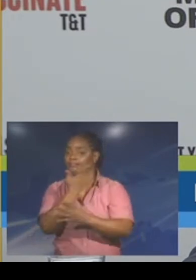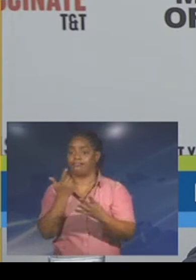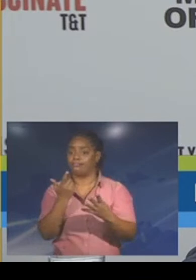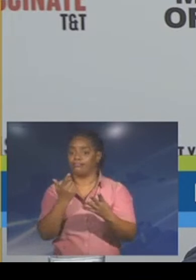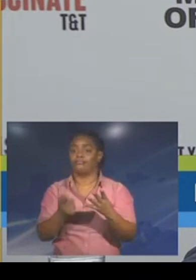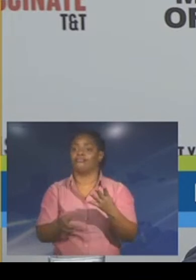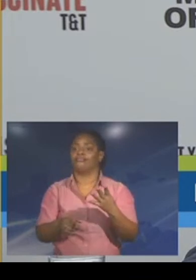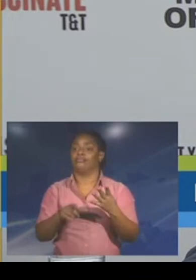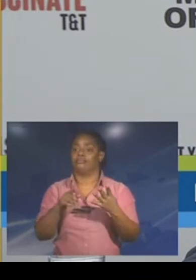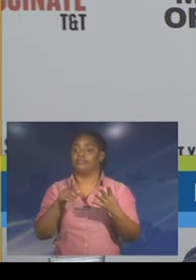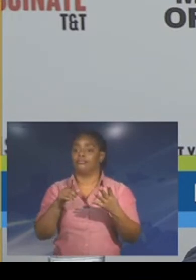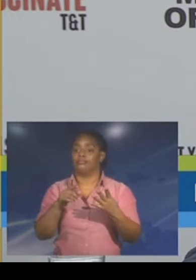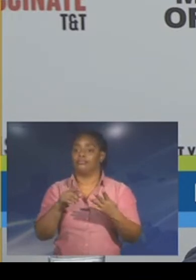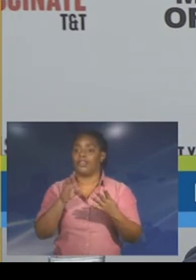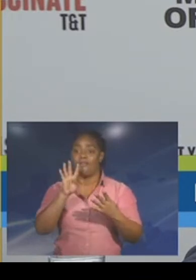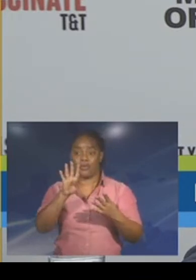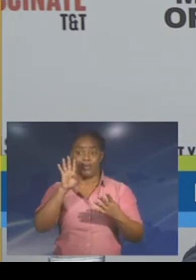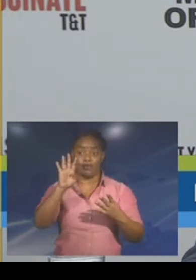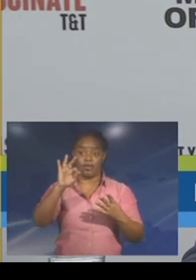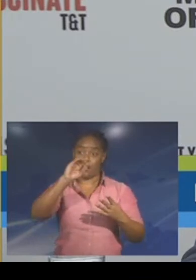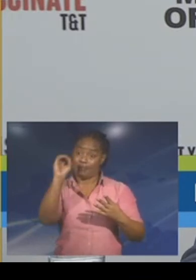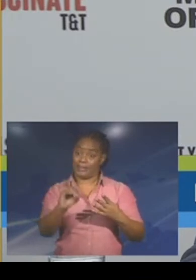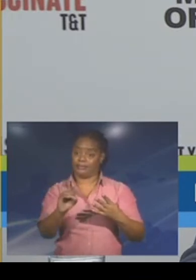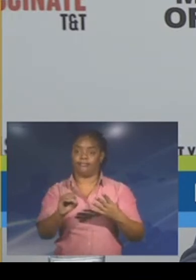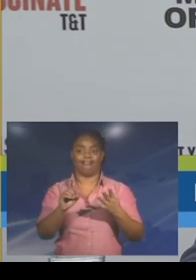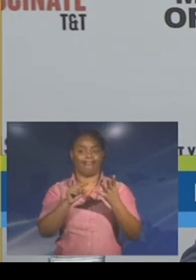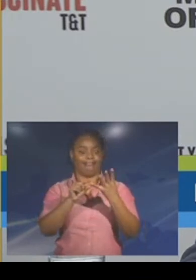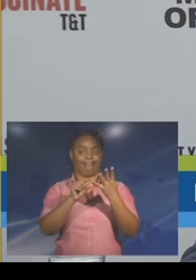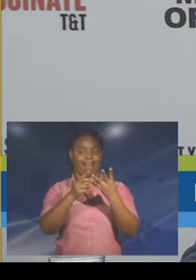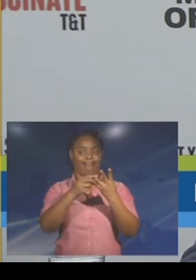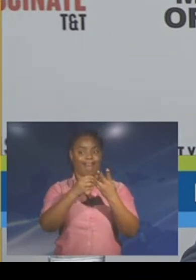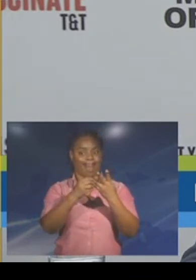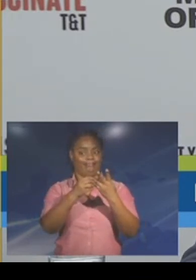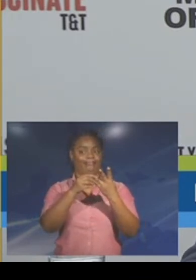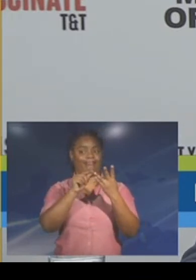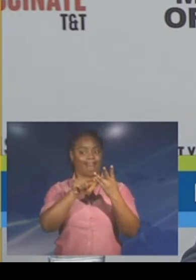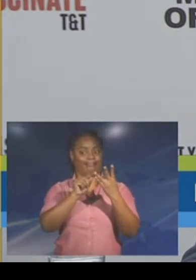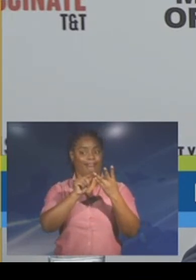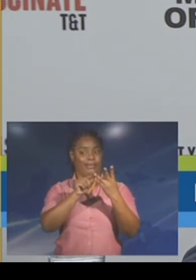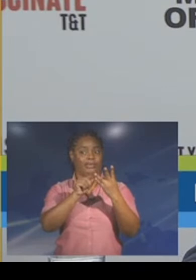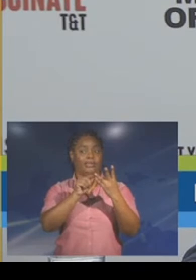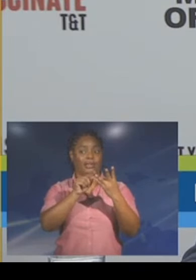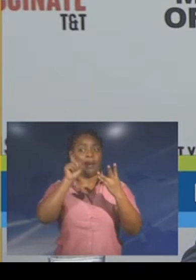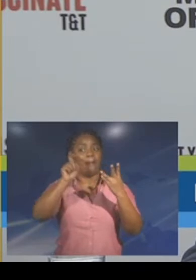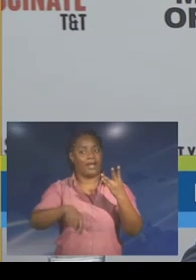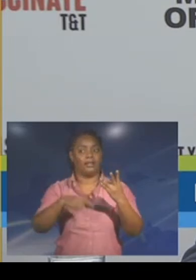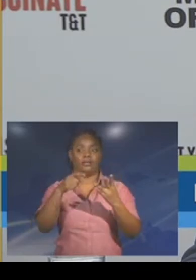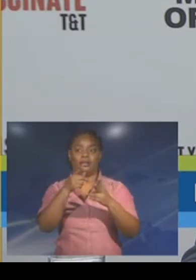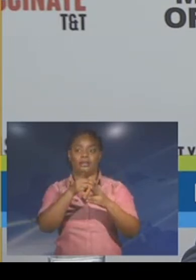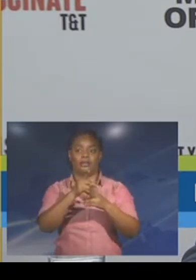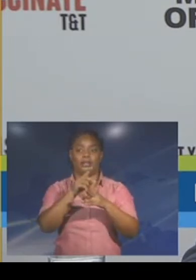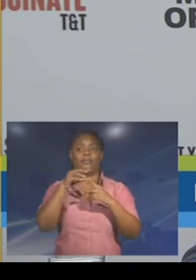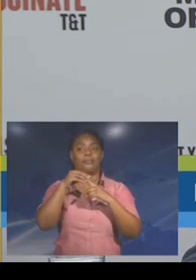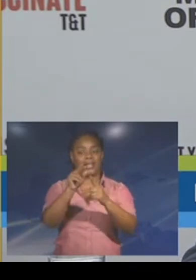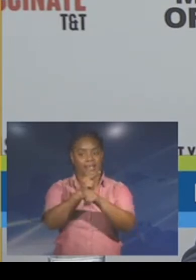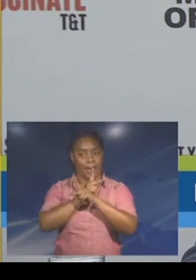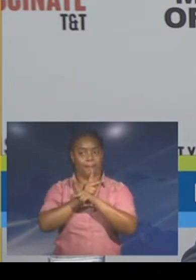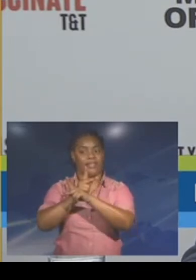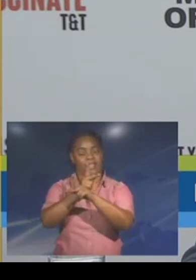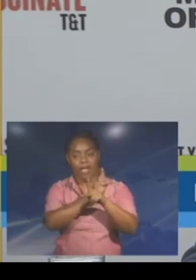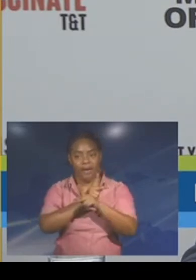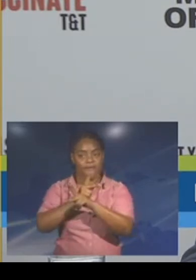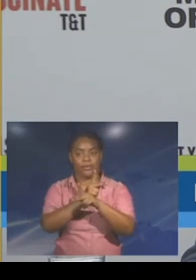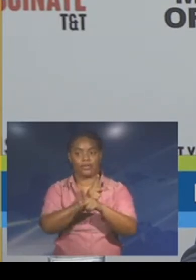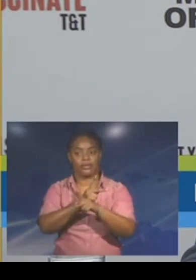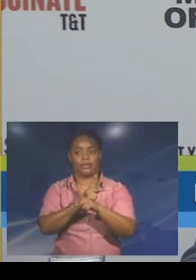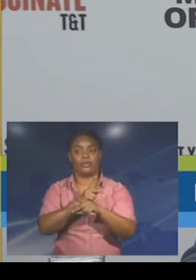Roughly half the population is unvaccinated. So you are going to have to take special care and make a decision as to whether